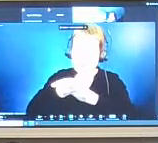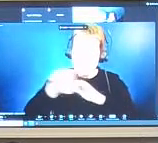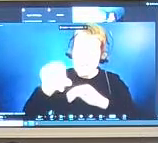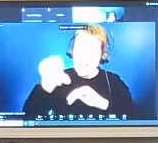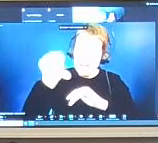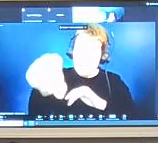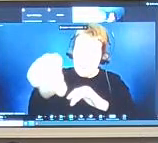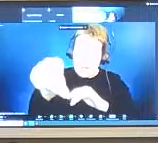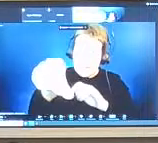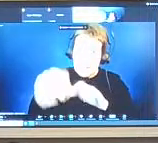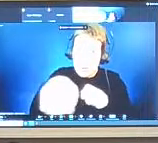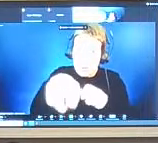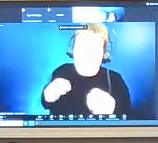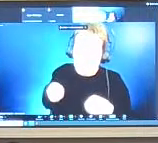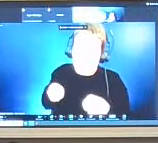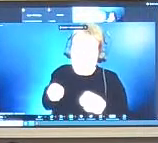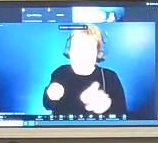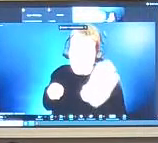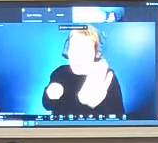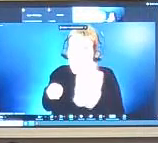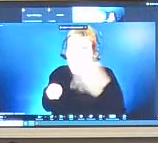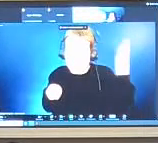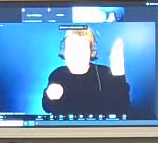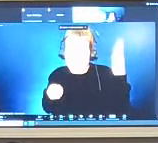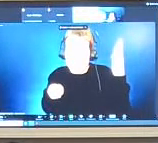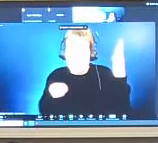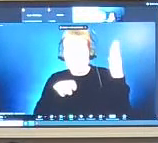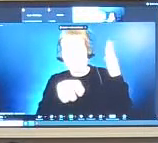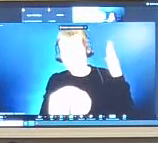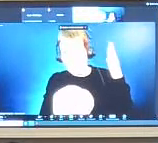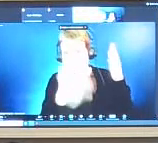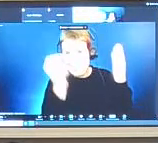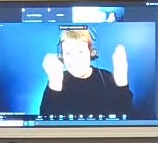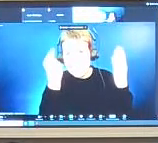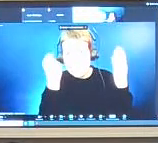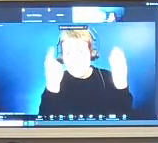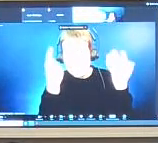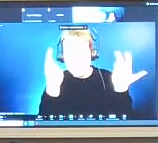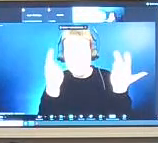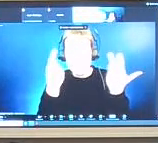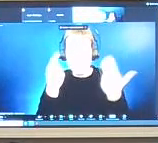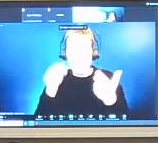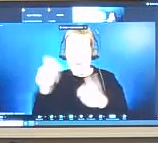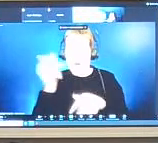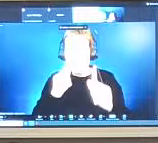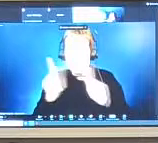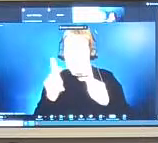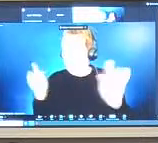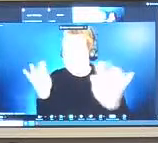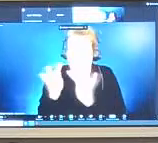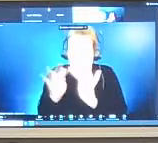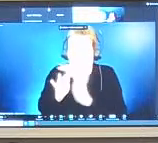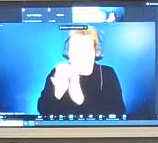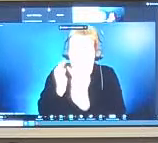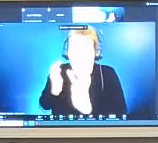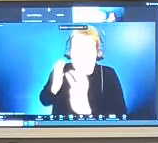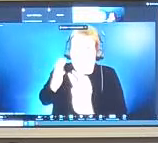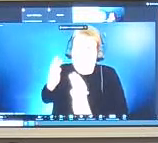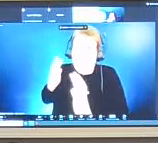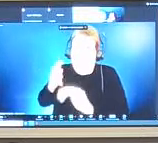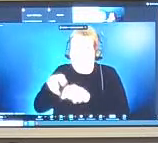quick. Problem with that is if there's any people with you or people coming in behind you, you just ran them